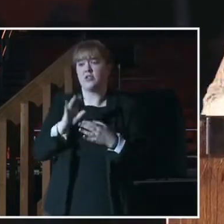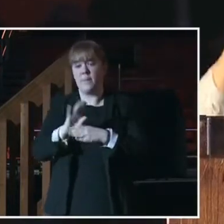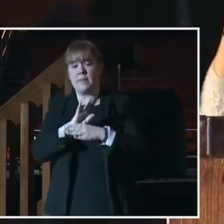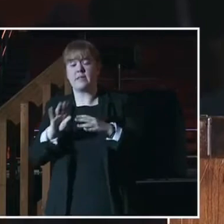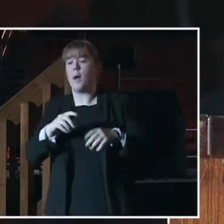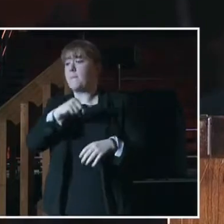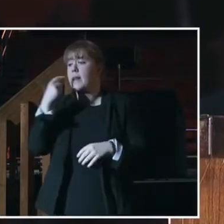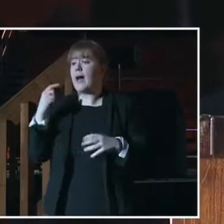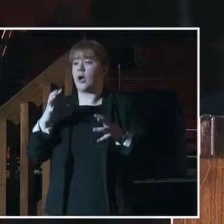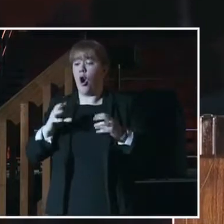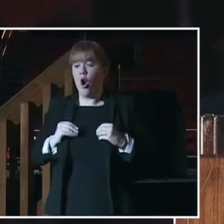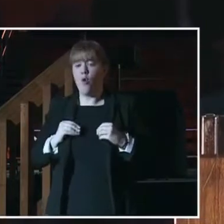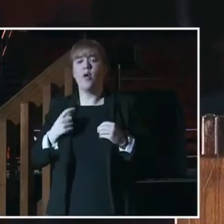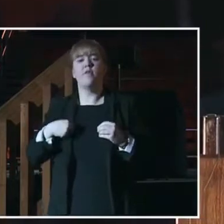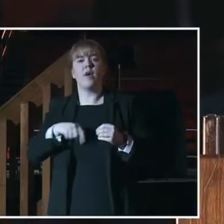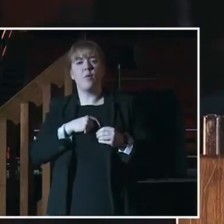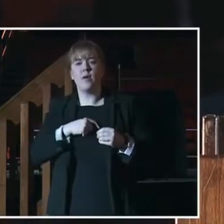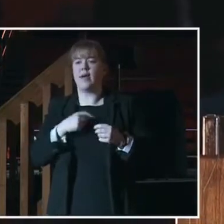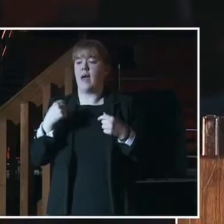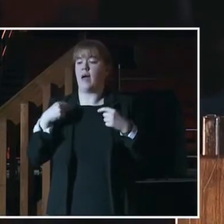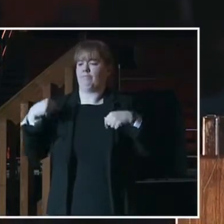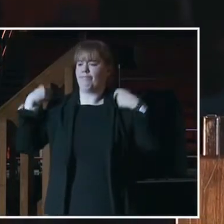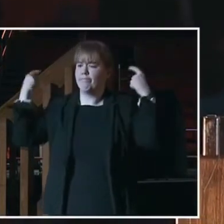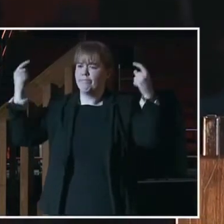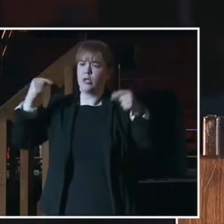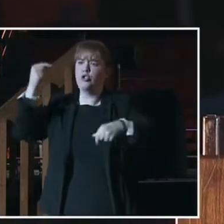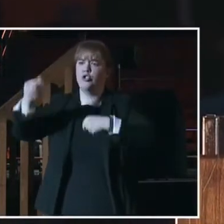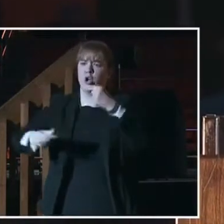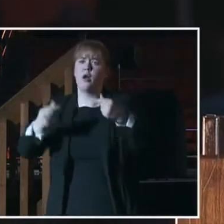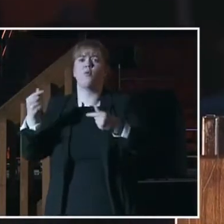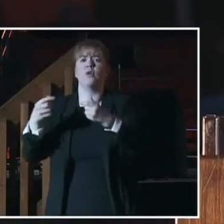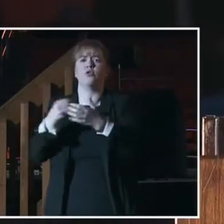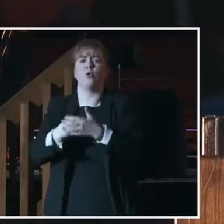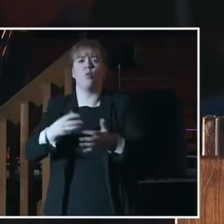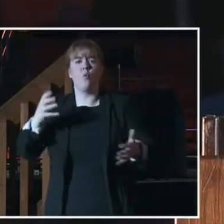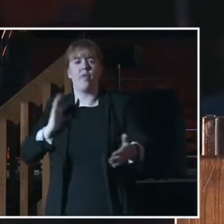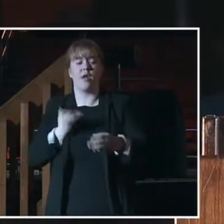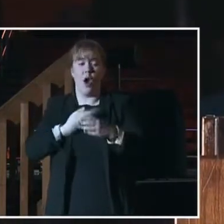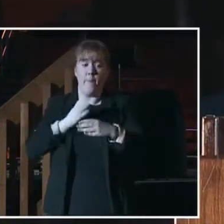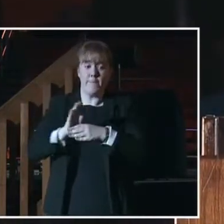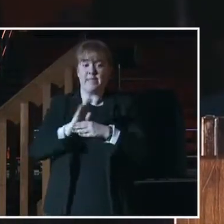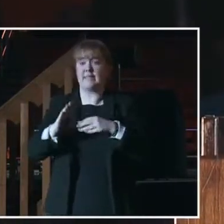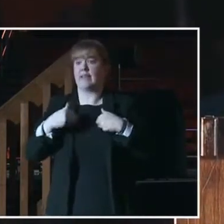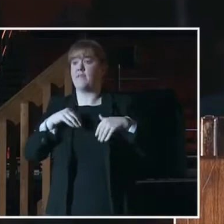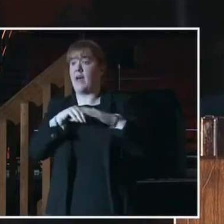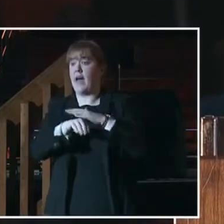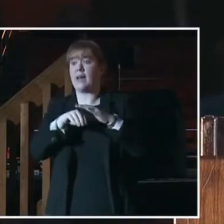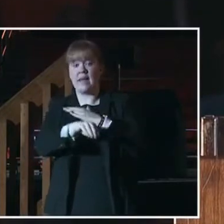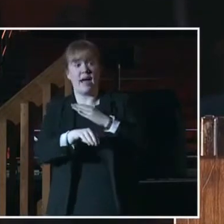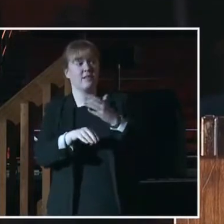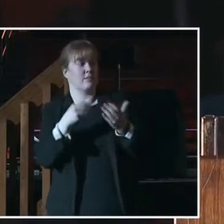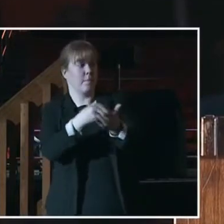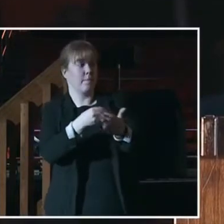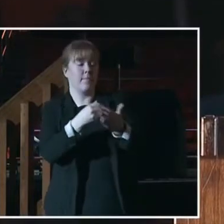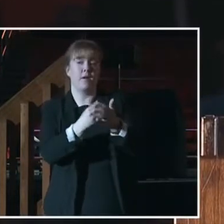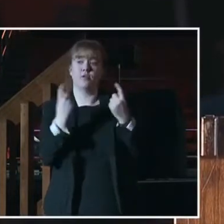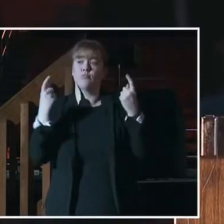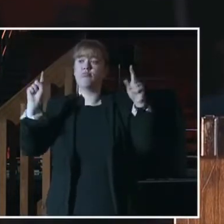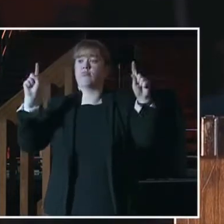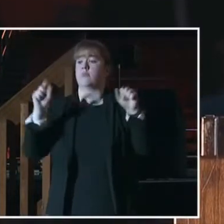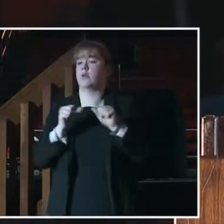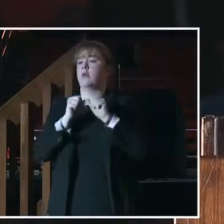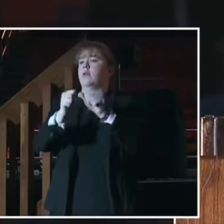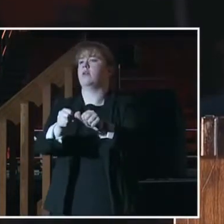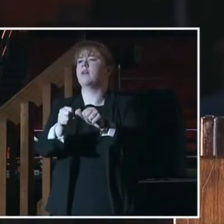owned so that we build generational wealth and we can ensure that our businesses have the access to capital to thrive.